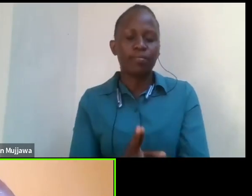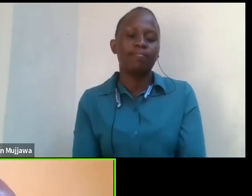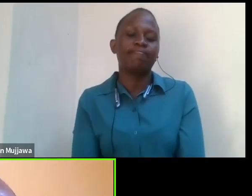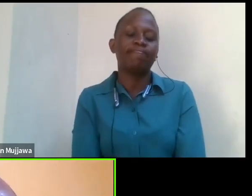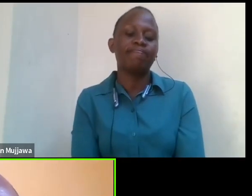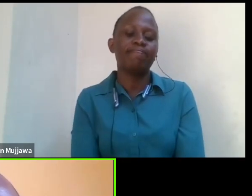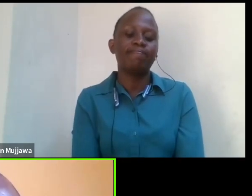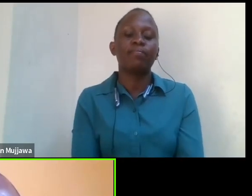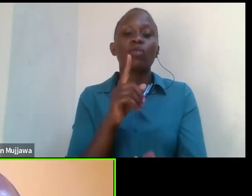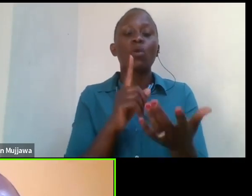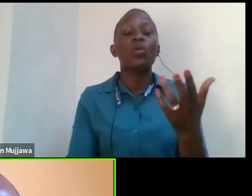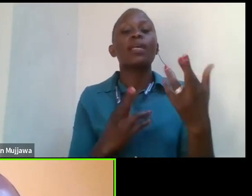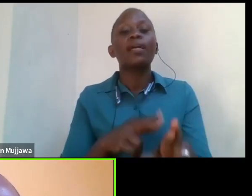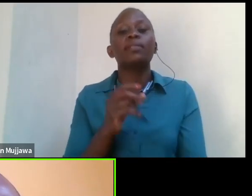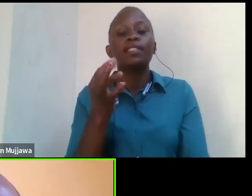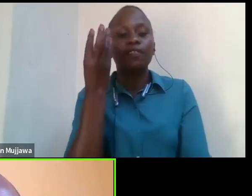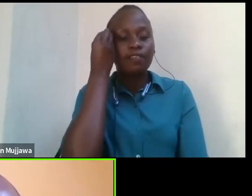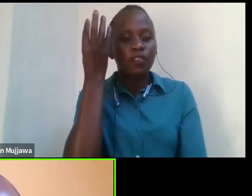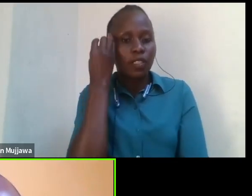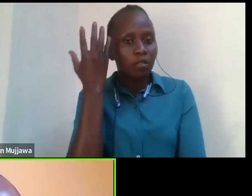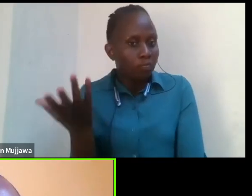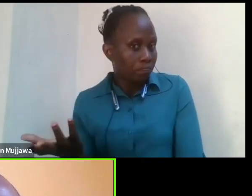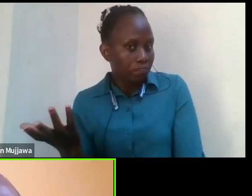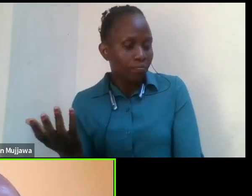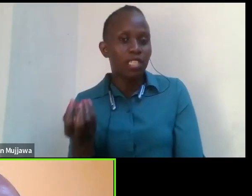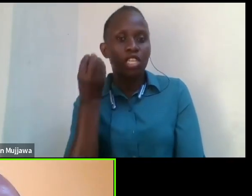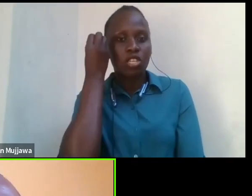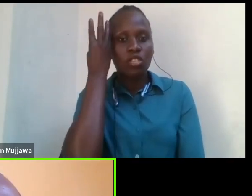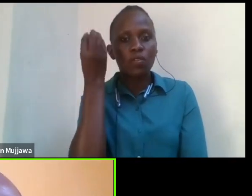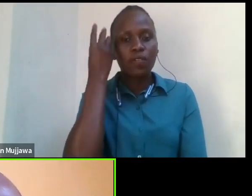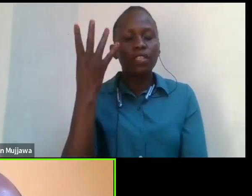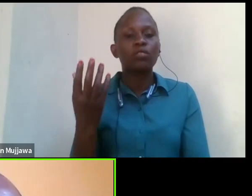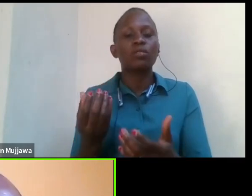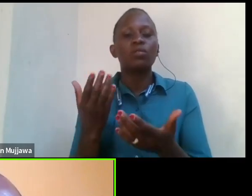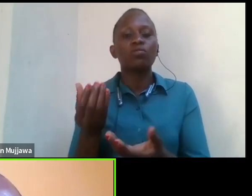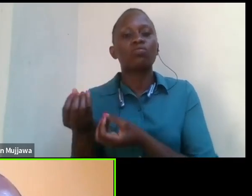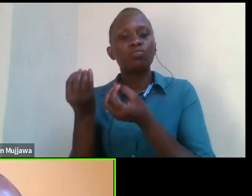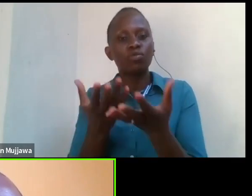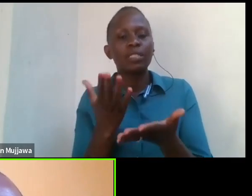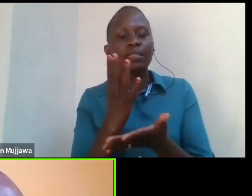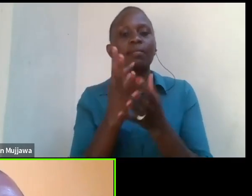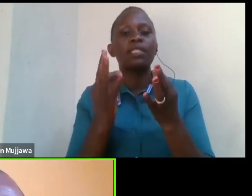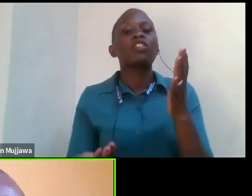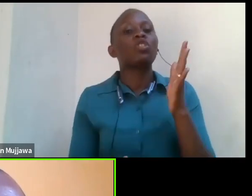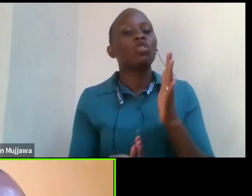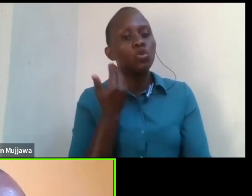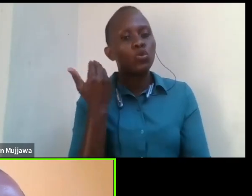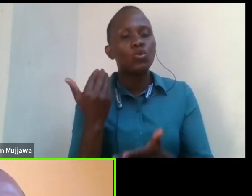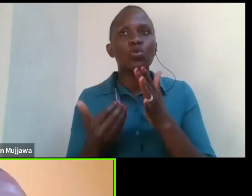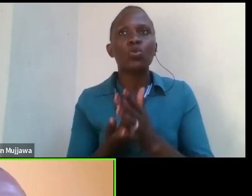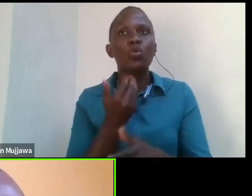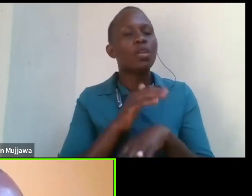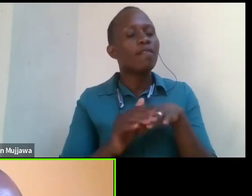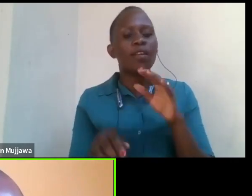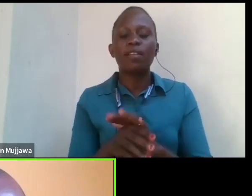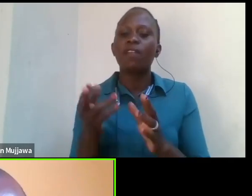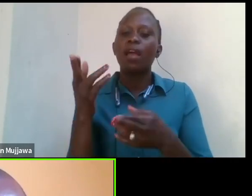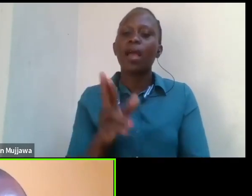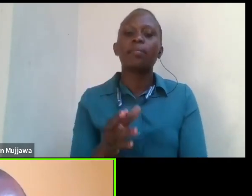But what happens when you innovate? When you innovate, you bring something new that has never existed before into